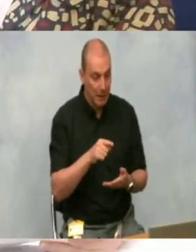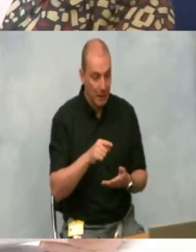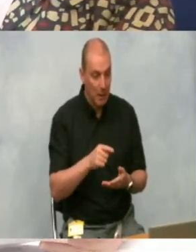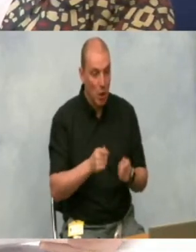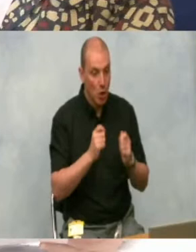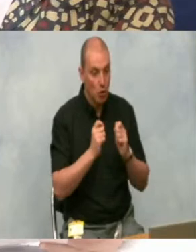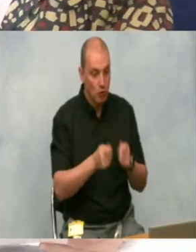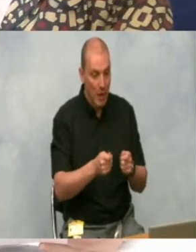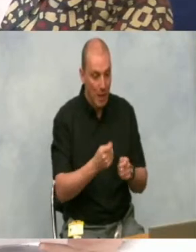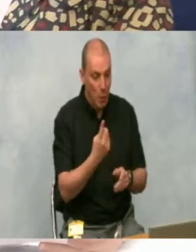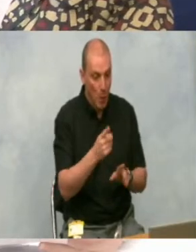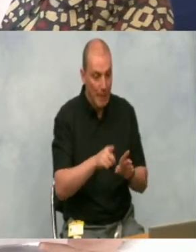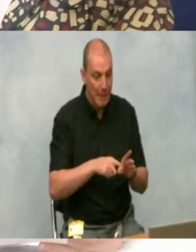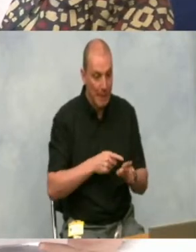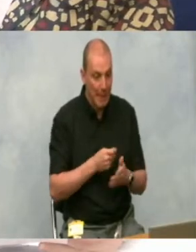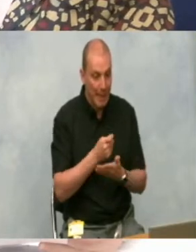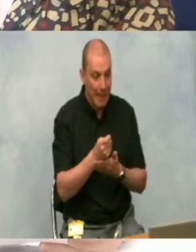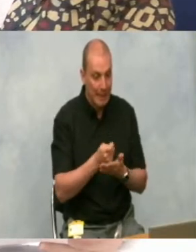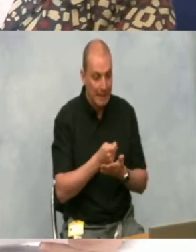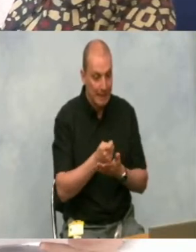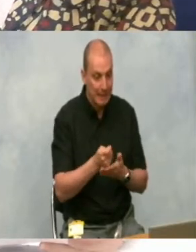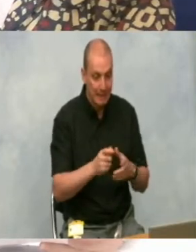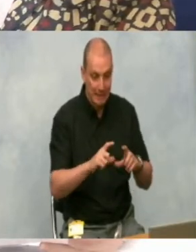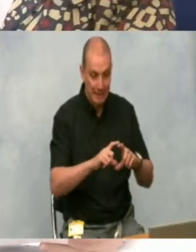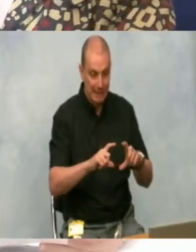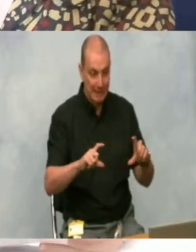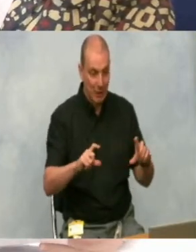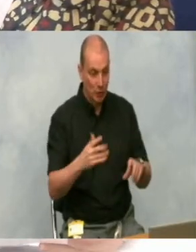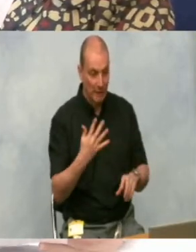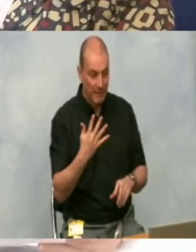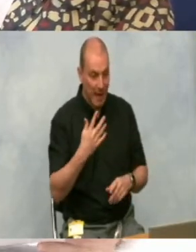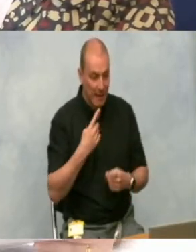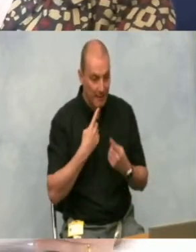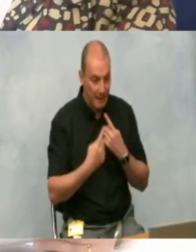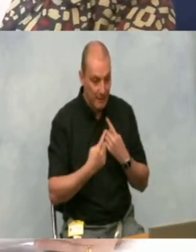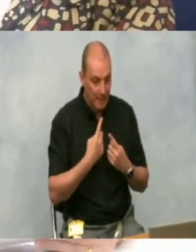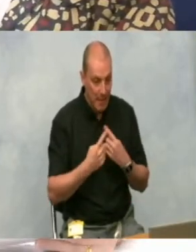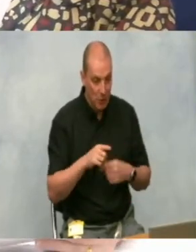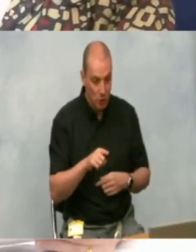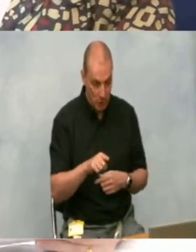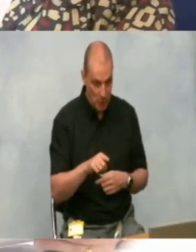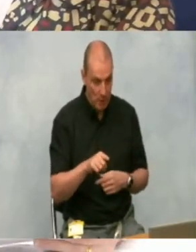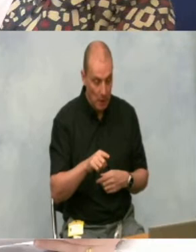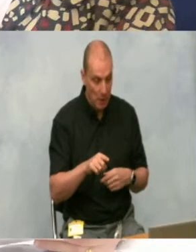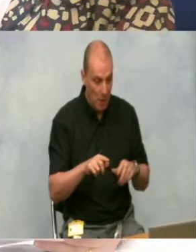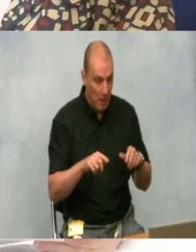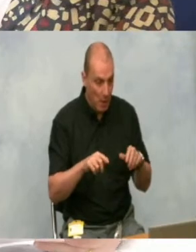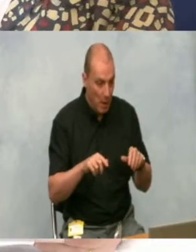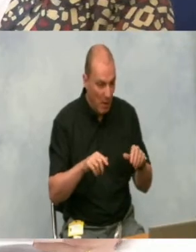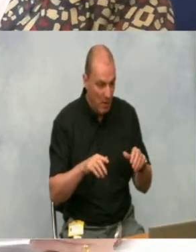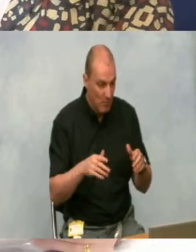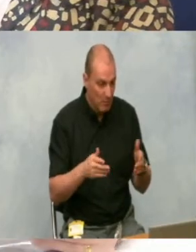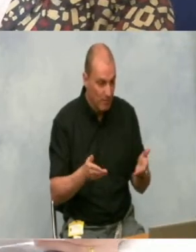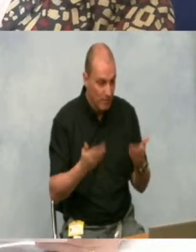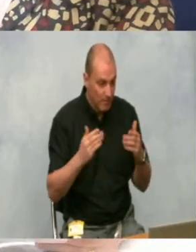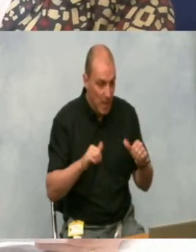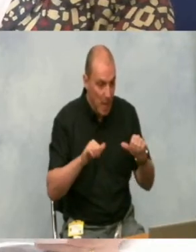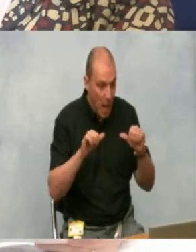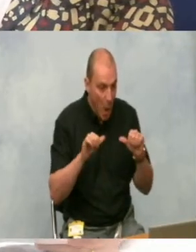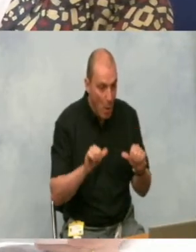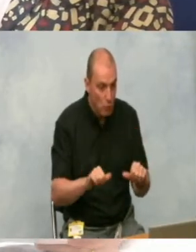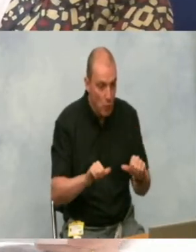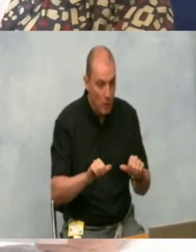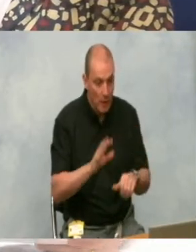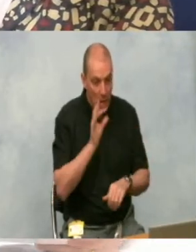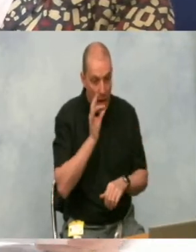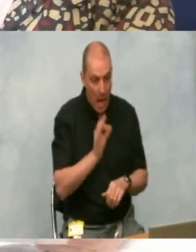on the terms and conditions set out in section 5 of the report are approved, but would ask that you note